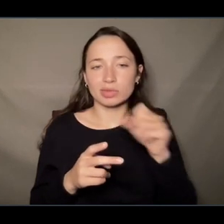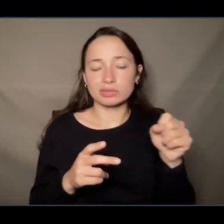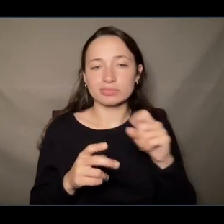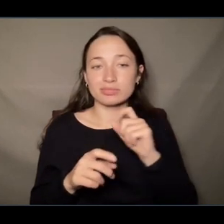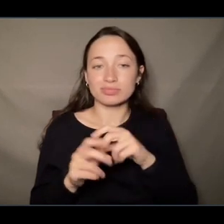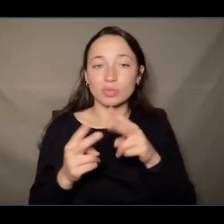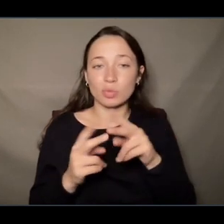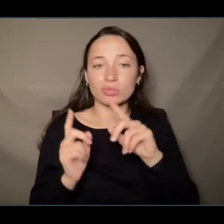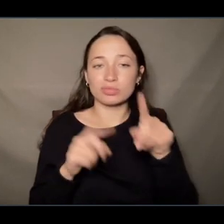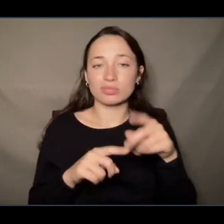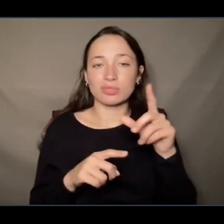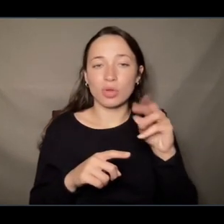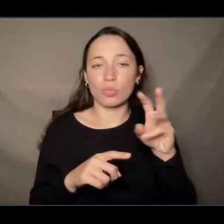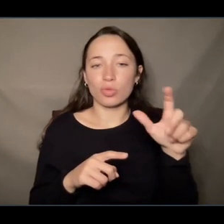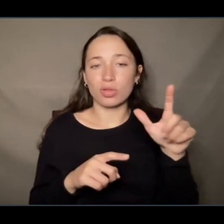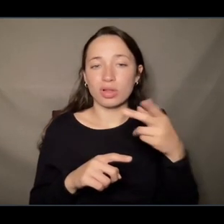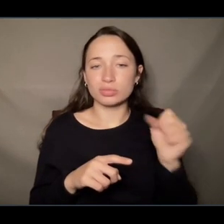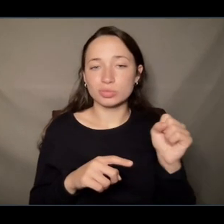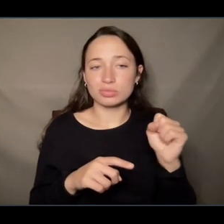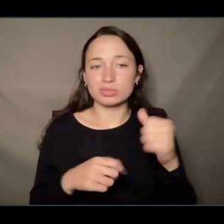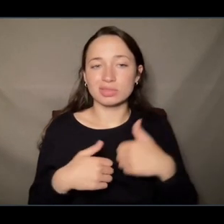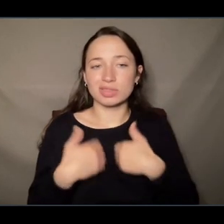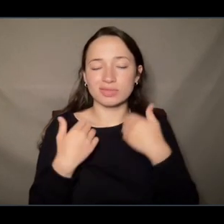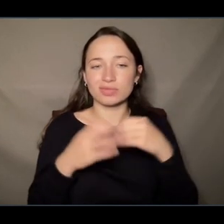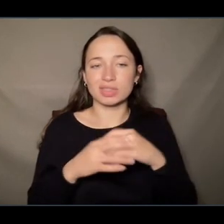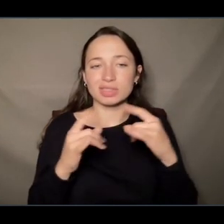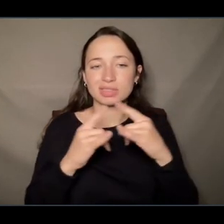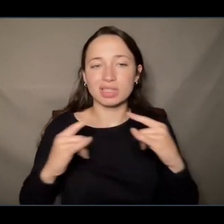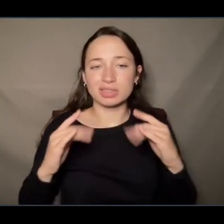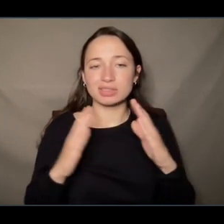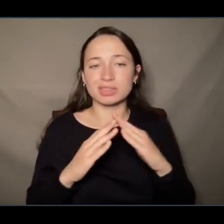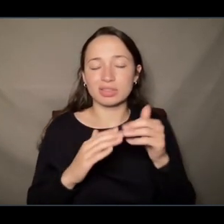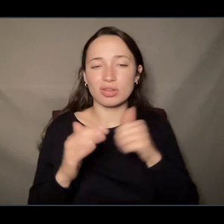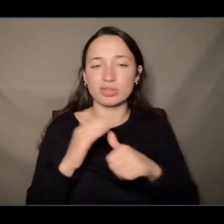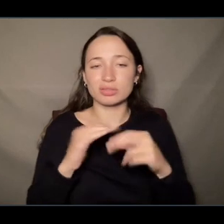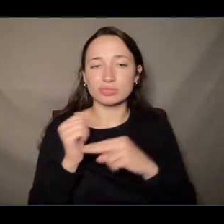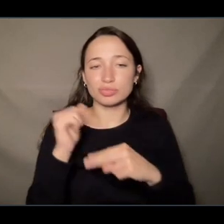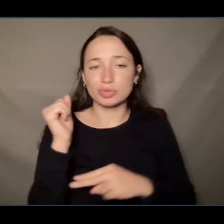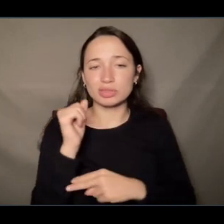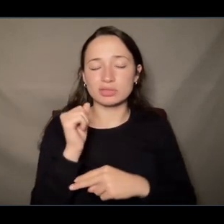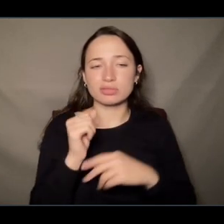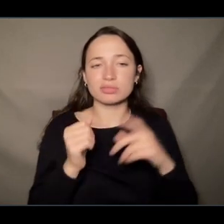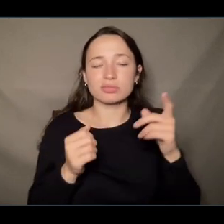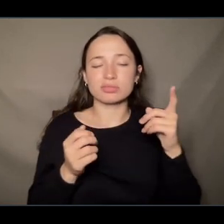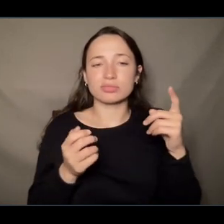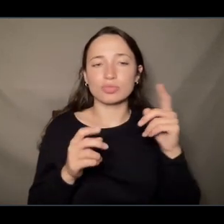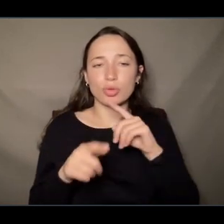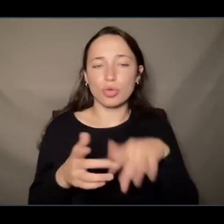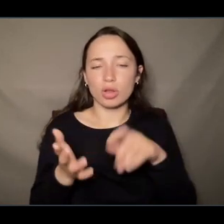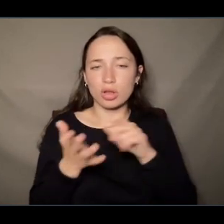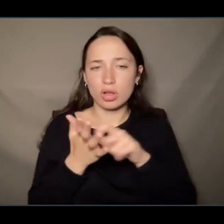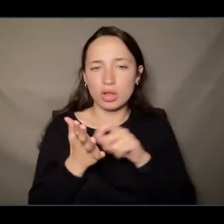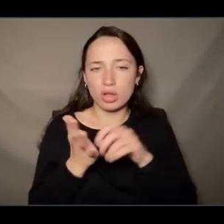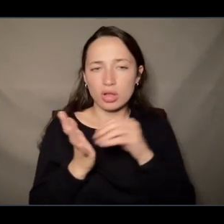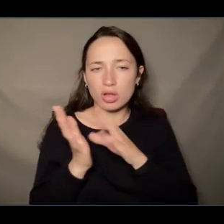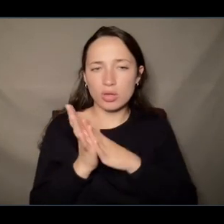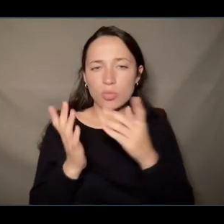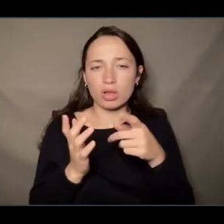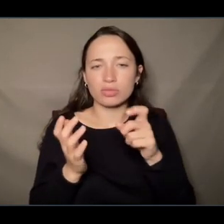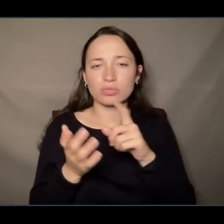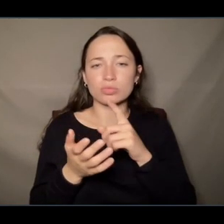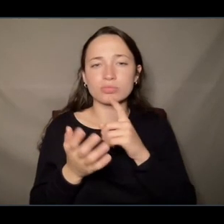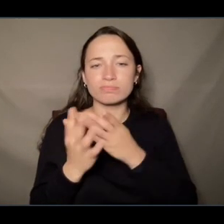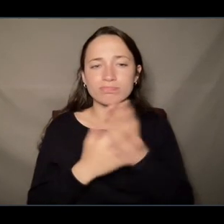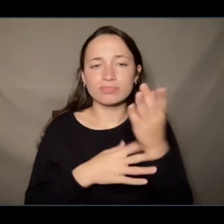attending Lowell High and living in the tent city under the bridge. And this reporter had chronicled what these 2 kids had to go through in a given week to